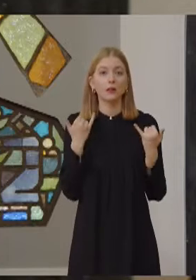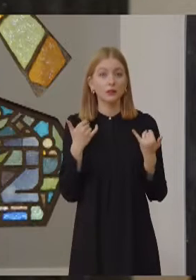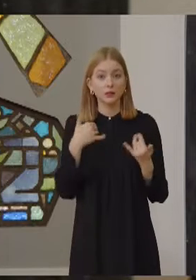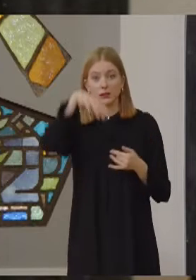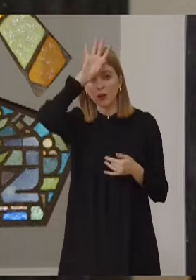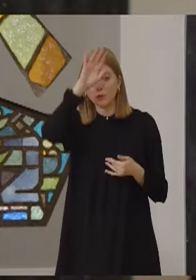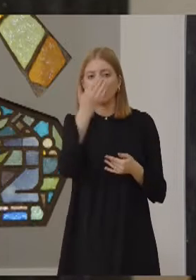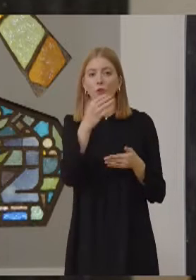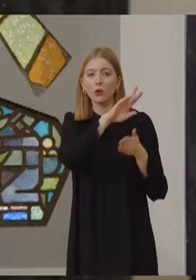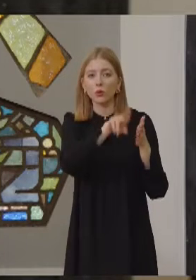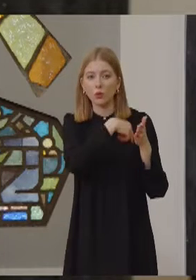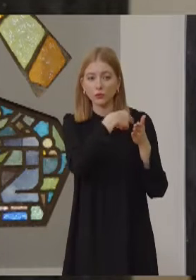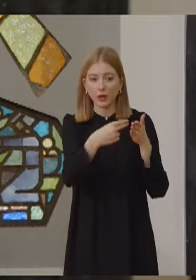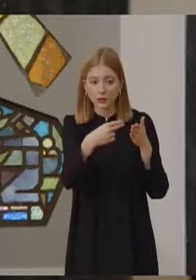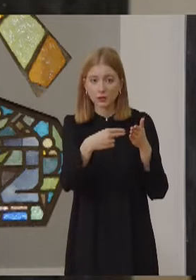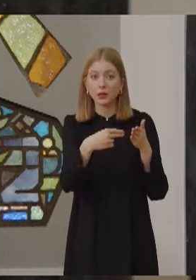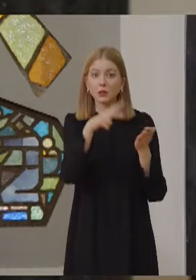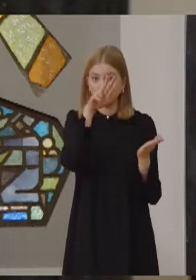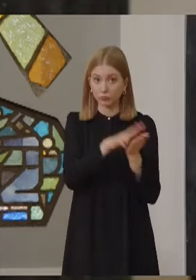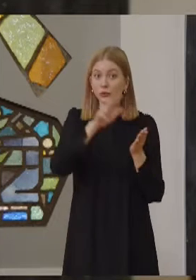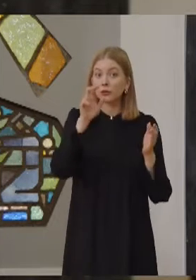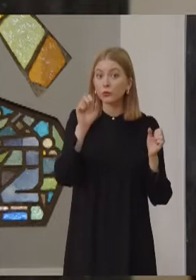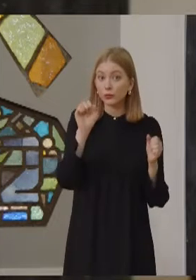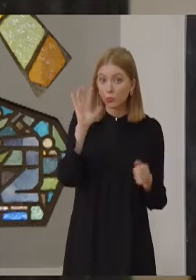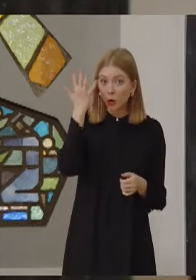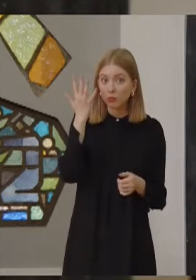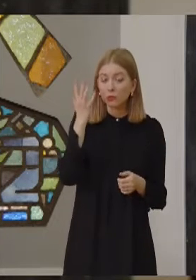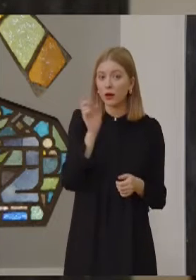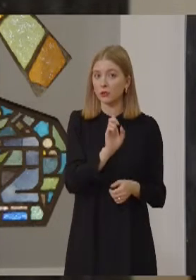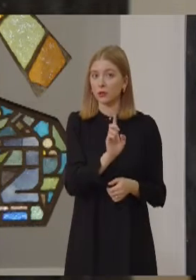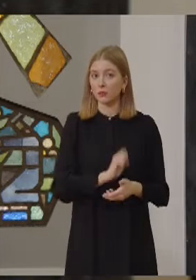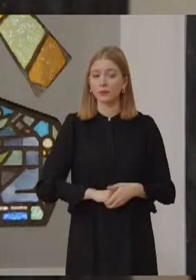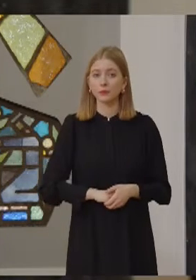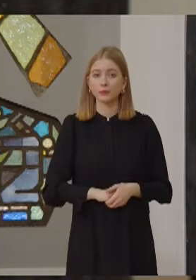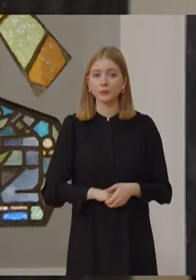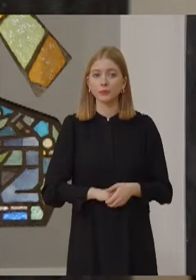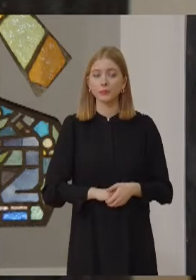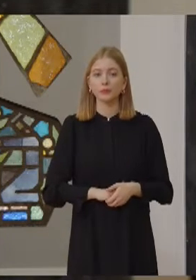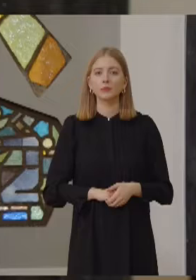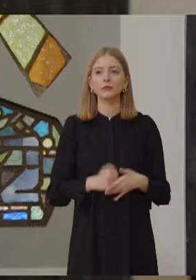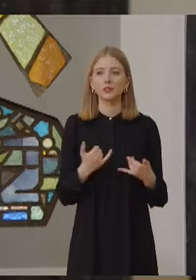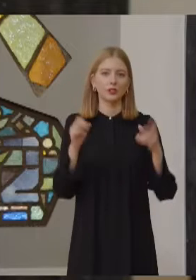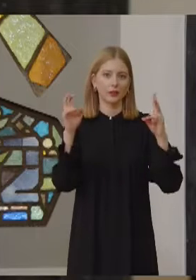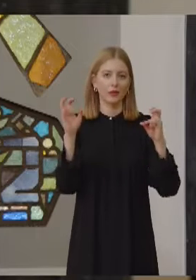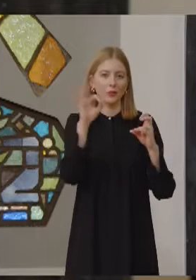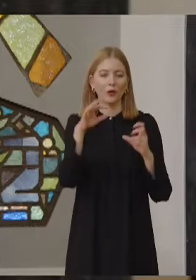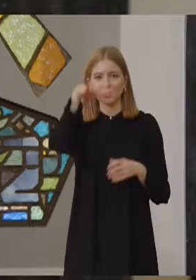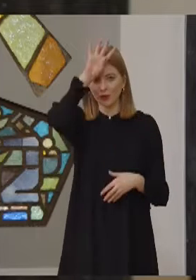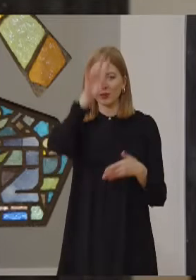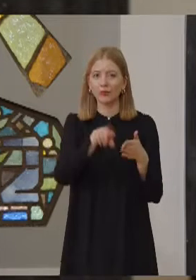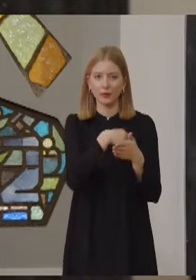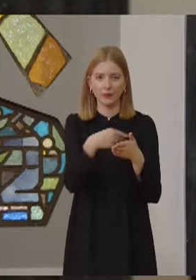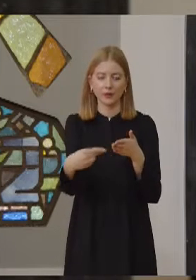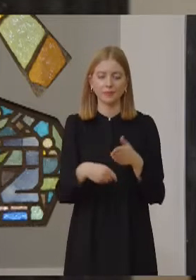Therefore, today we still have a question whether the ratification of the Istanbul Convention is